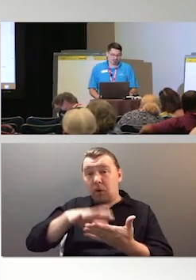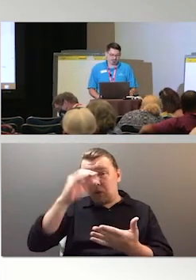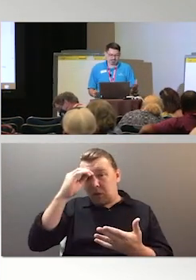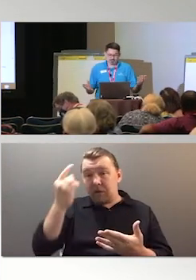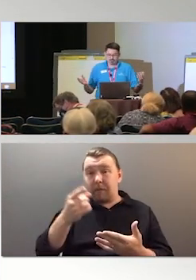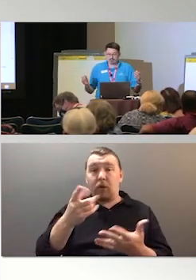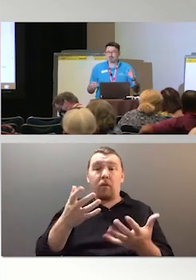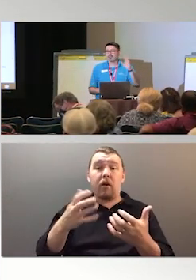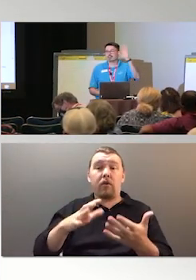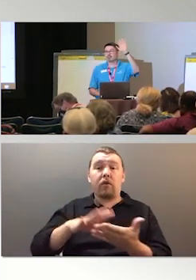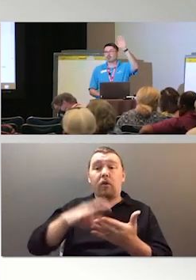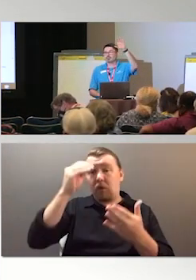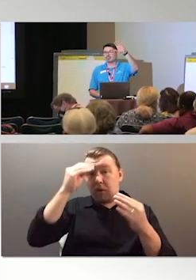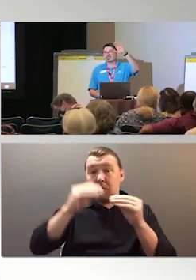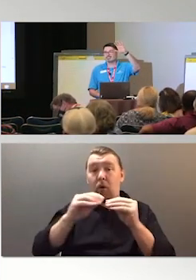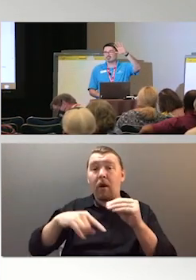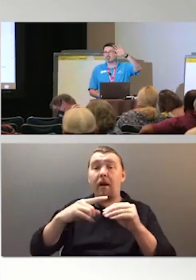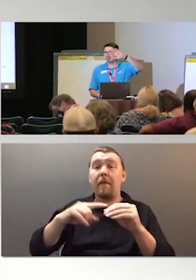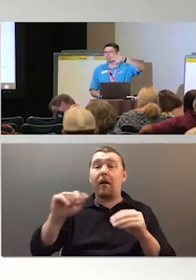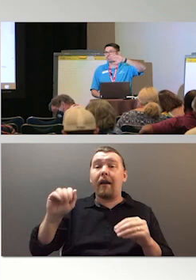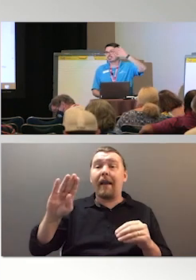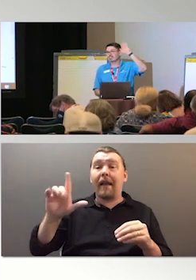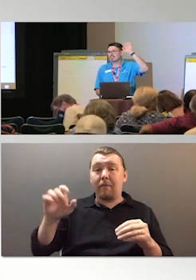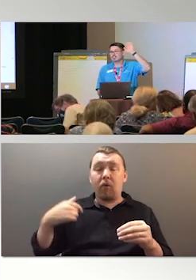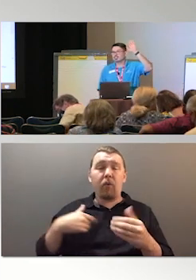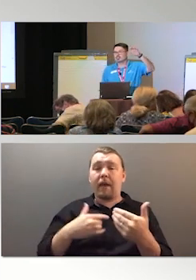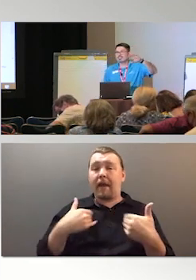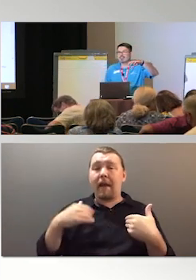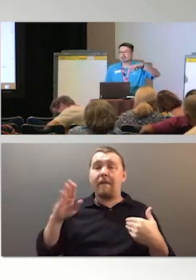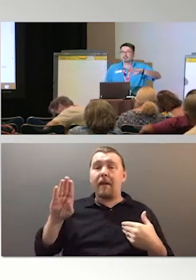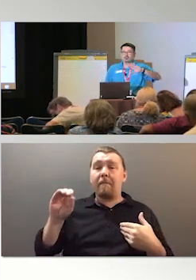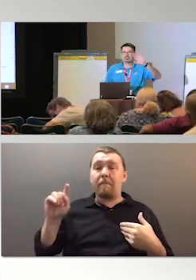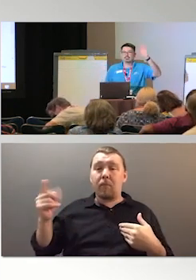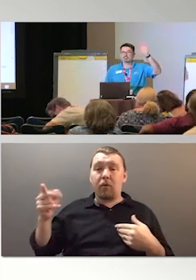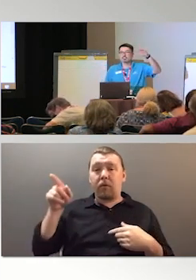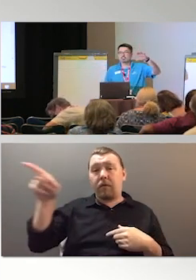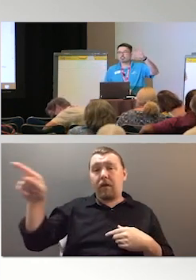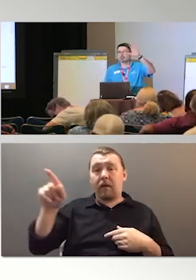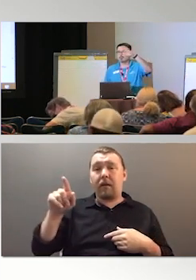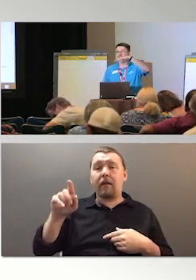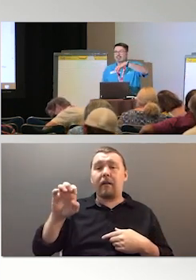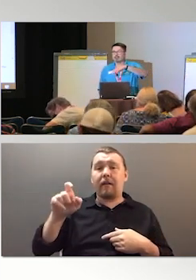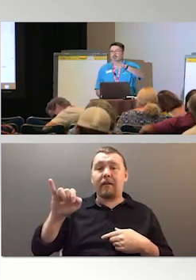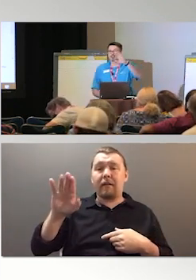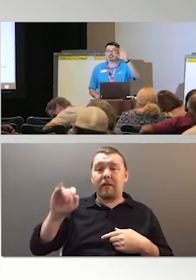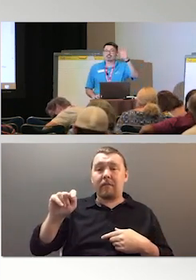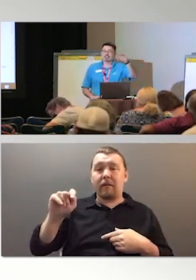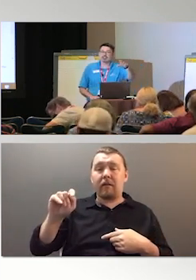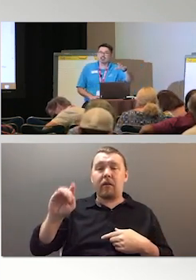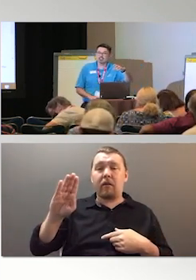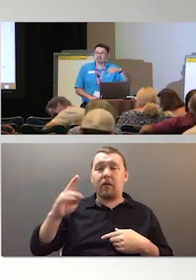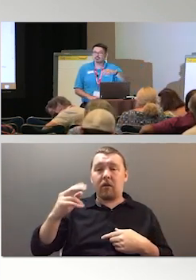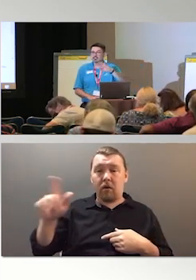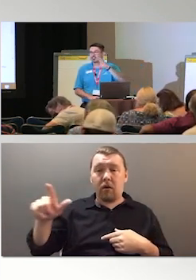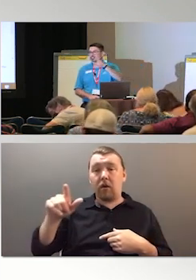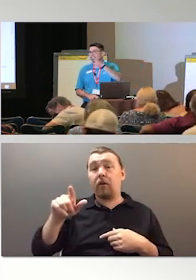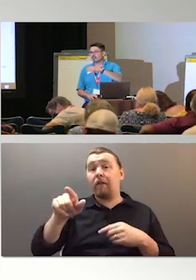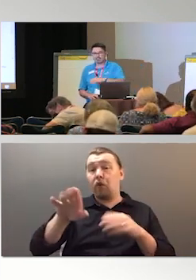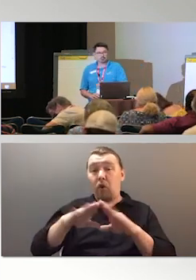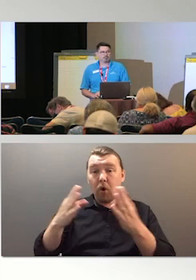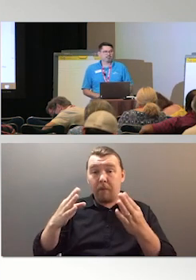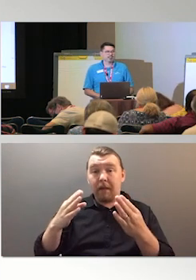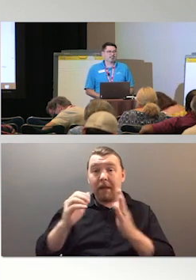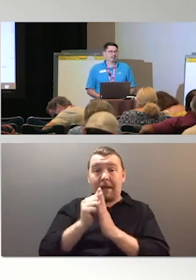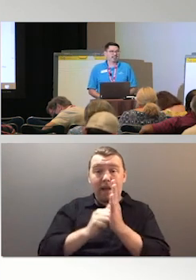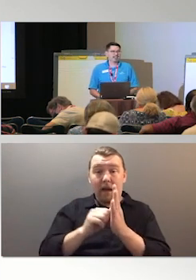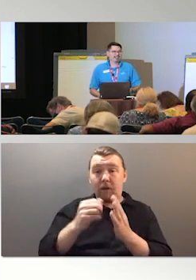learn more about ABLE, we have a booth in the exhibit hall. New accounts before the end of June. If you open one up, we'll give you $50. Check